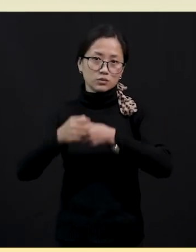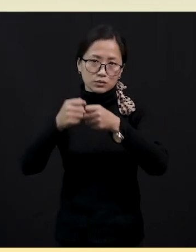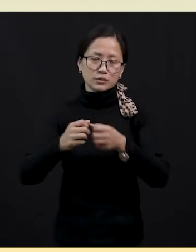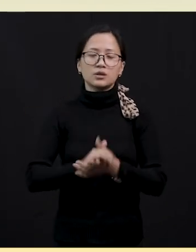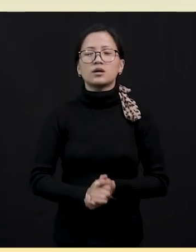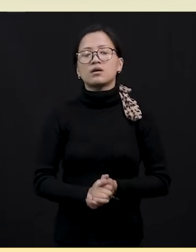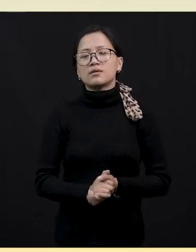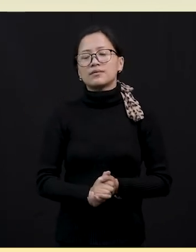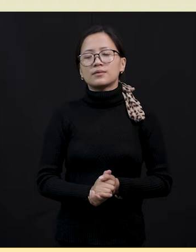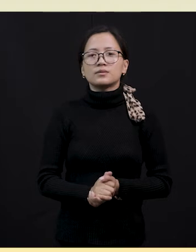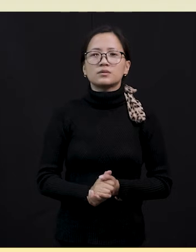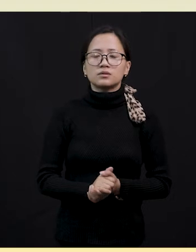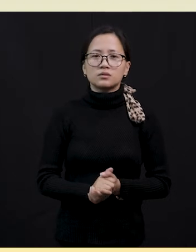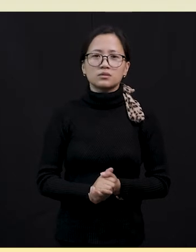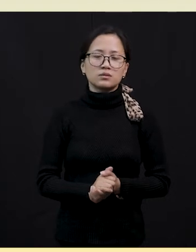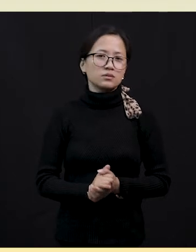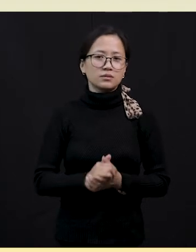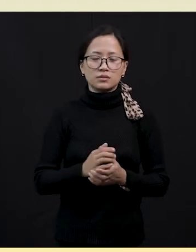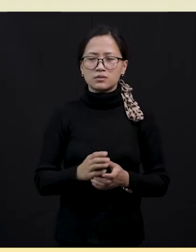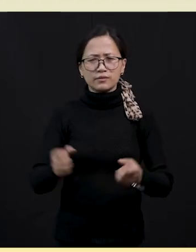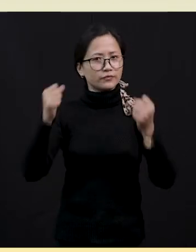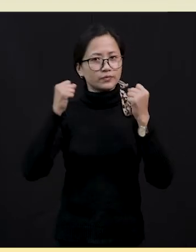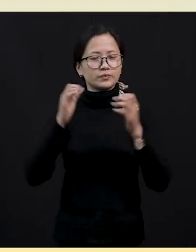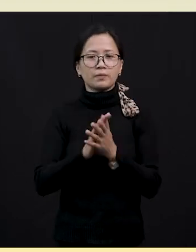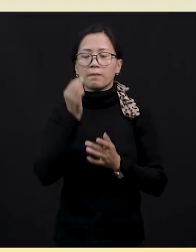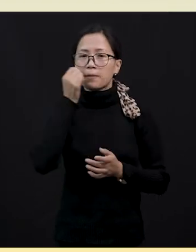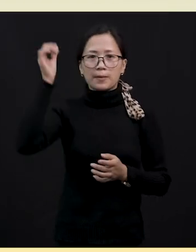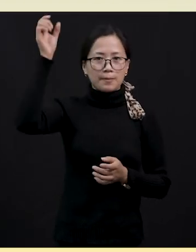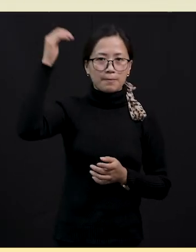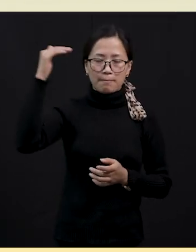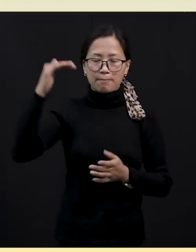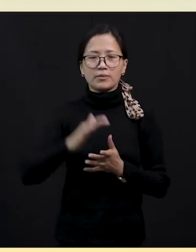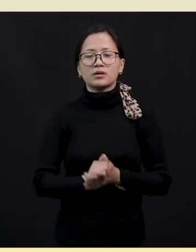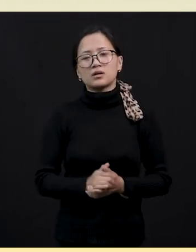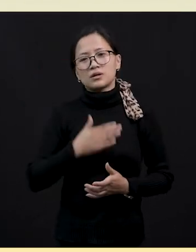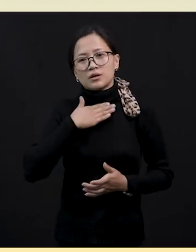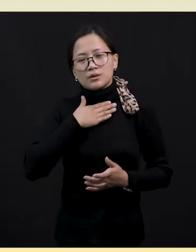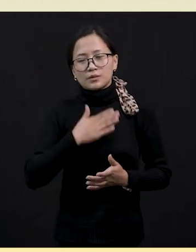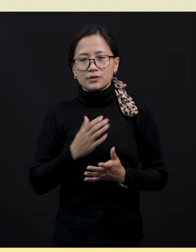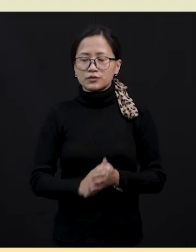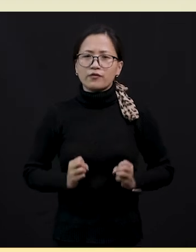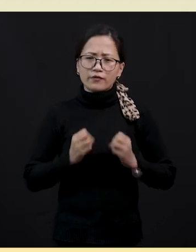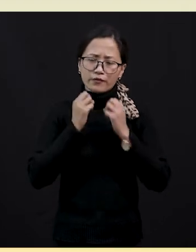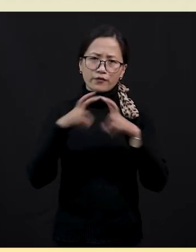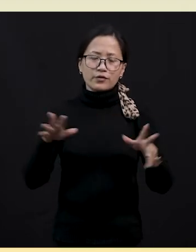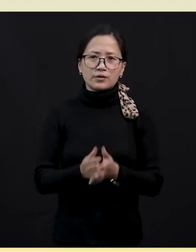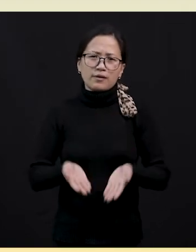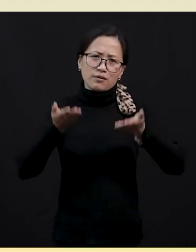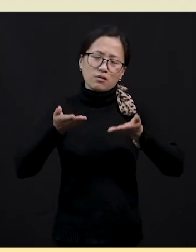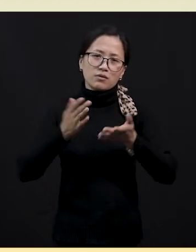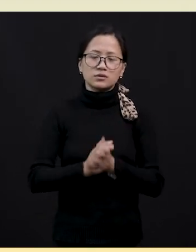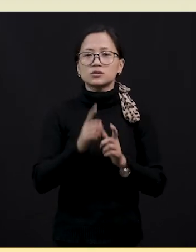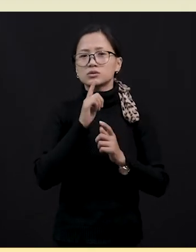the hermit was very old and he was also not a very strong man, he starts breathing heavily. But he is not talking